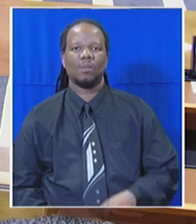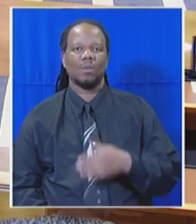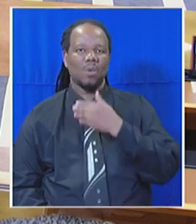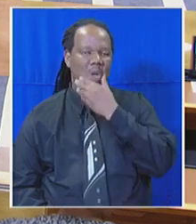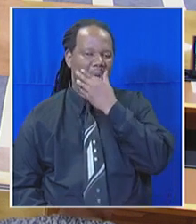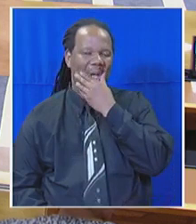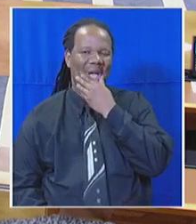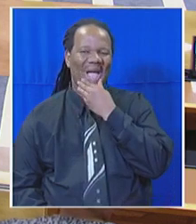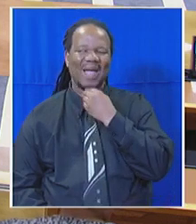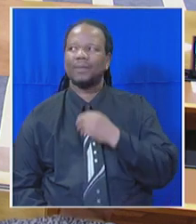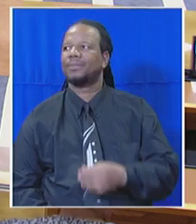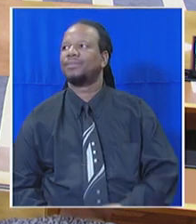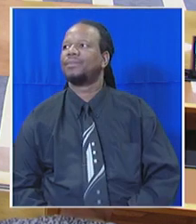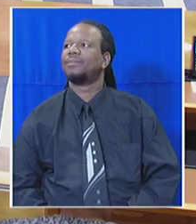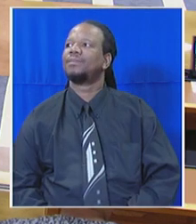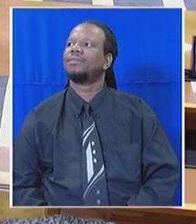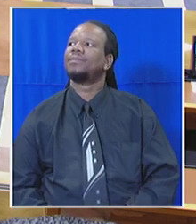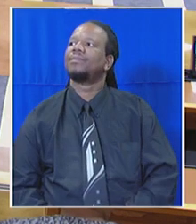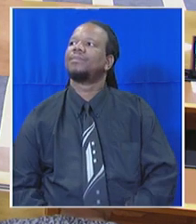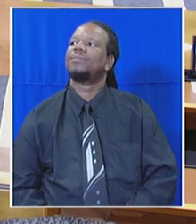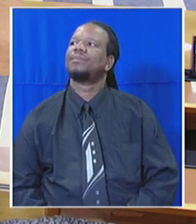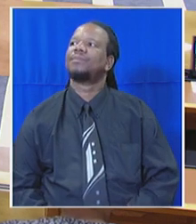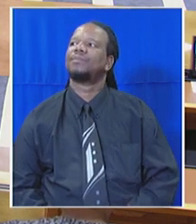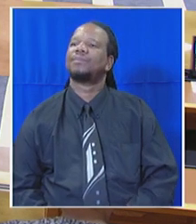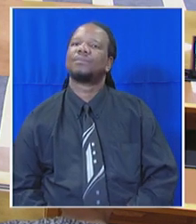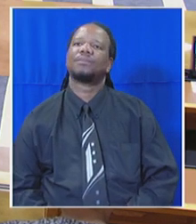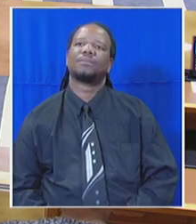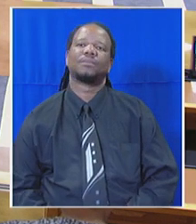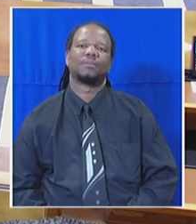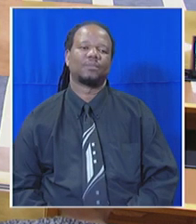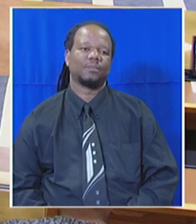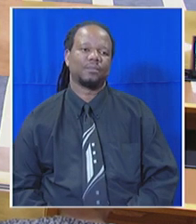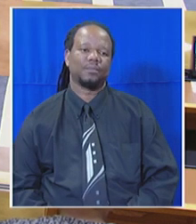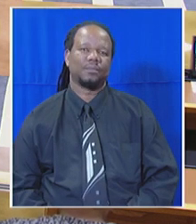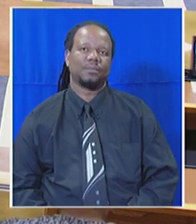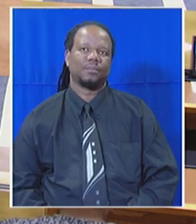now be a moment for silent prayer meditation.